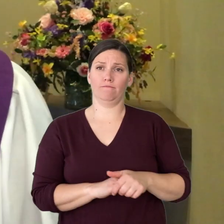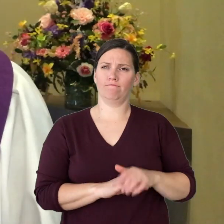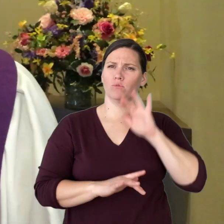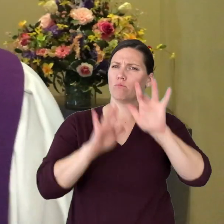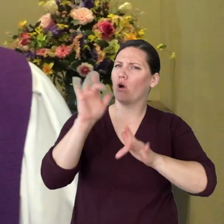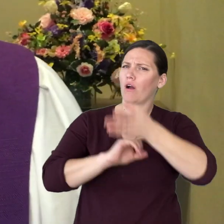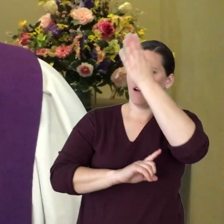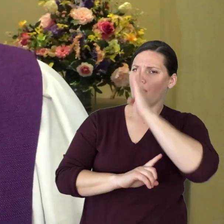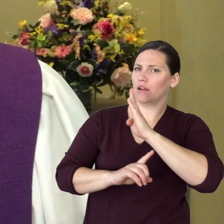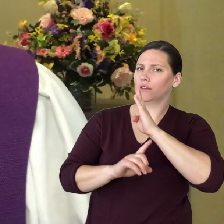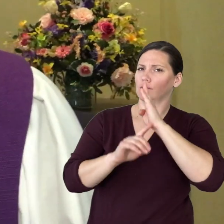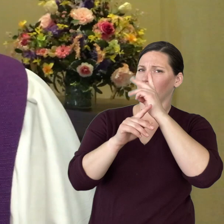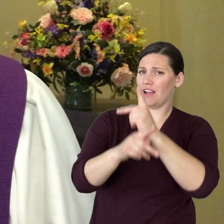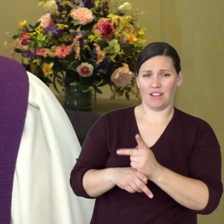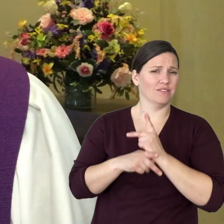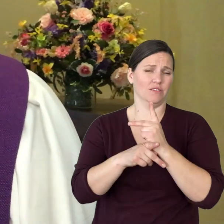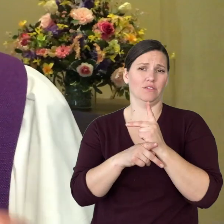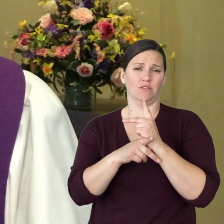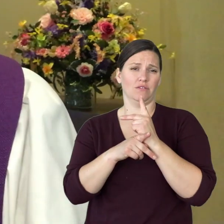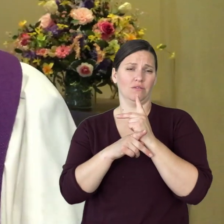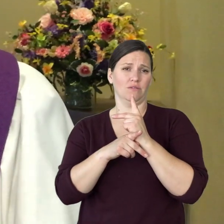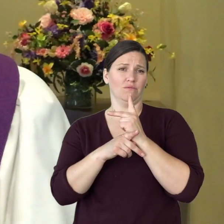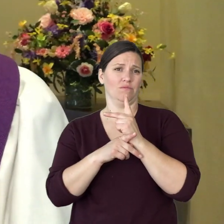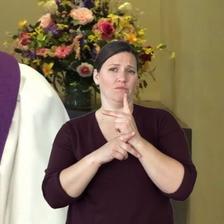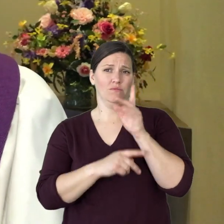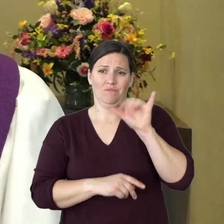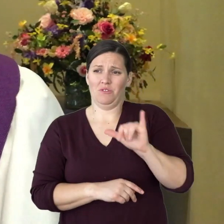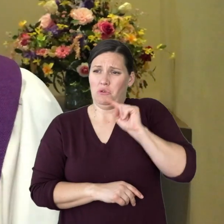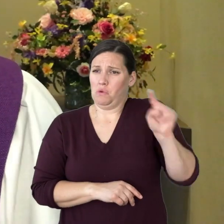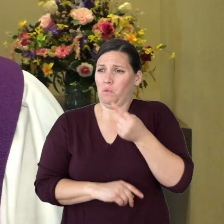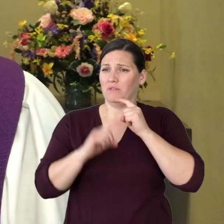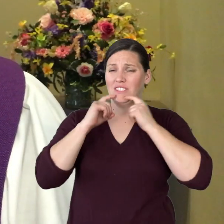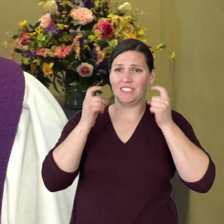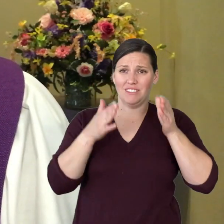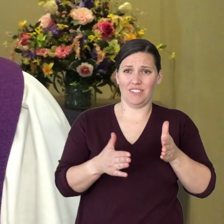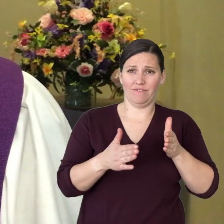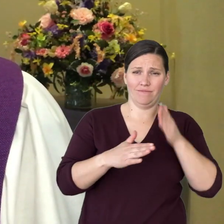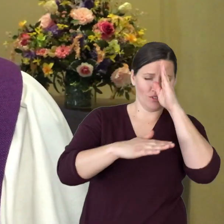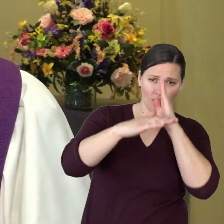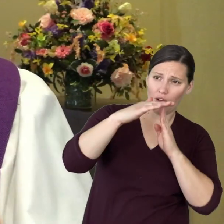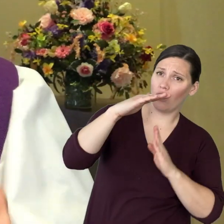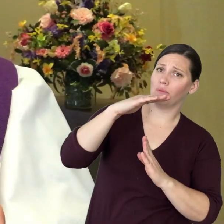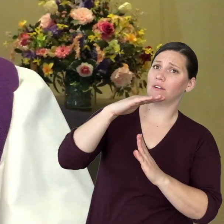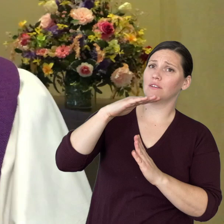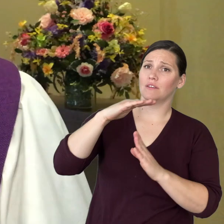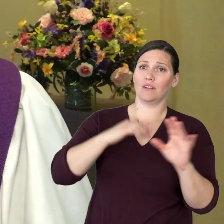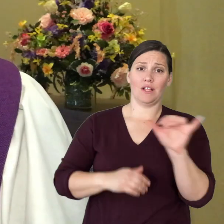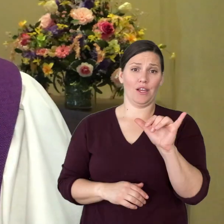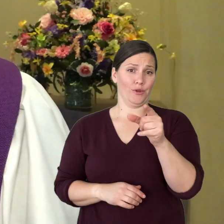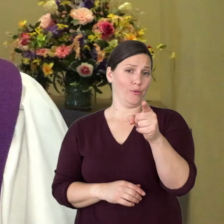Mercy is God's compassion and kindness to broken and humbled sinners like